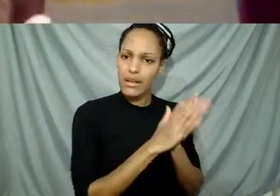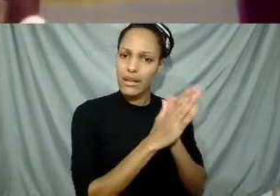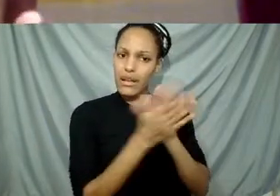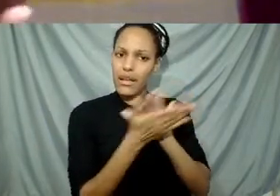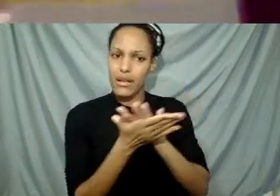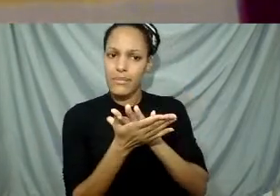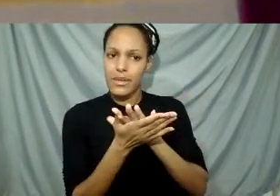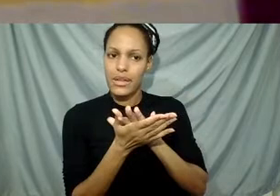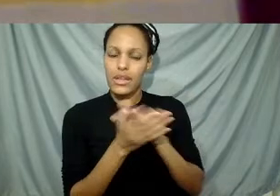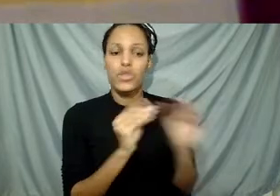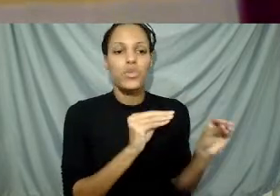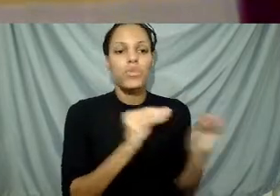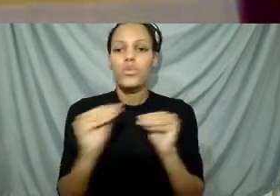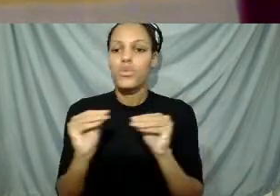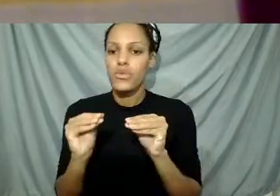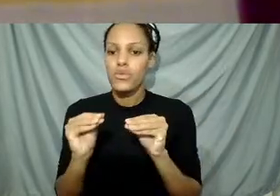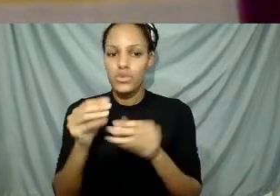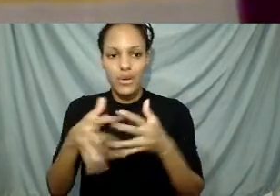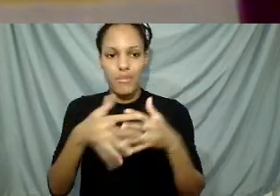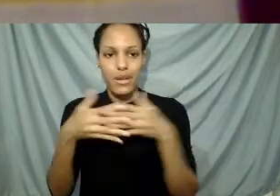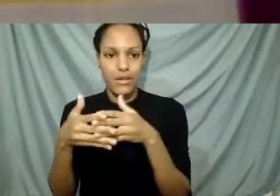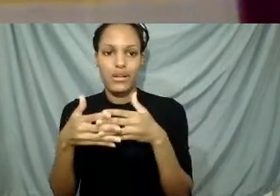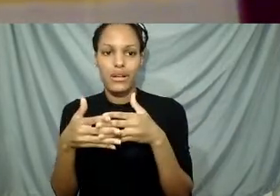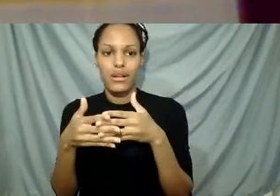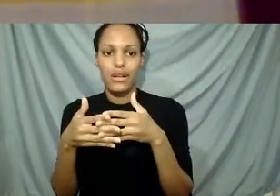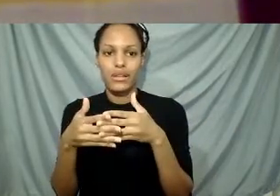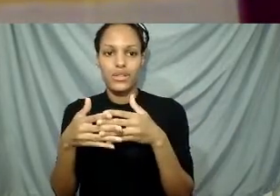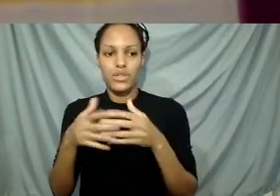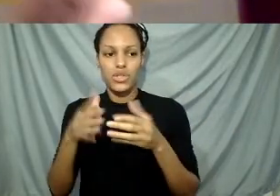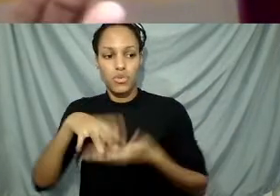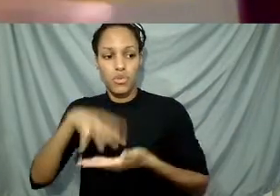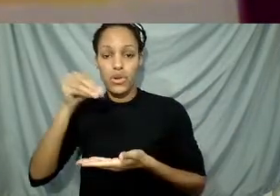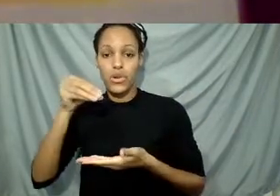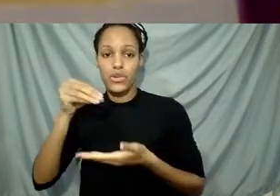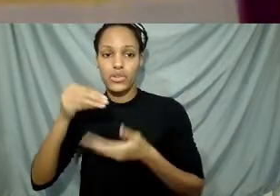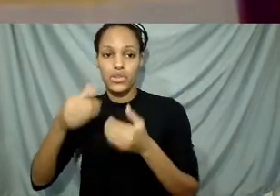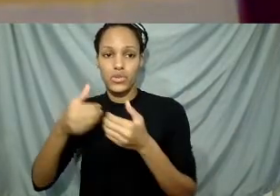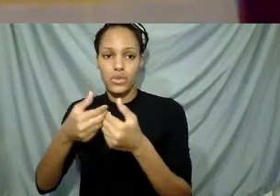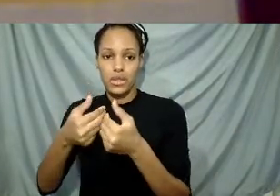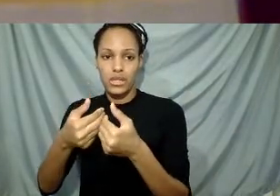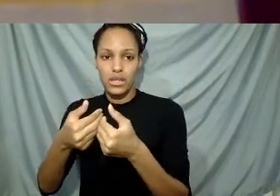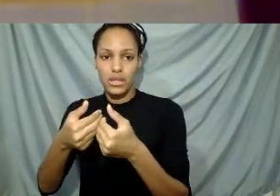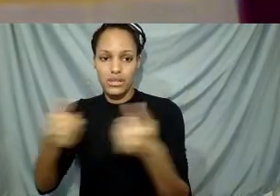yourself. You learn to be who you are at home, but then the minute you step outside, you leave